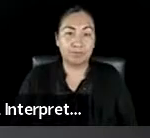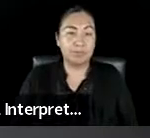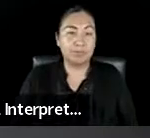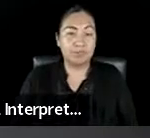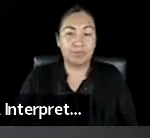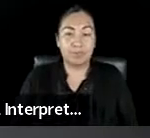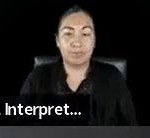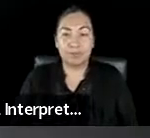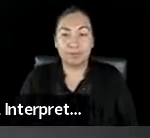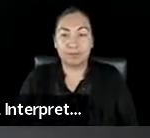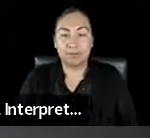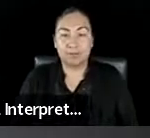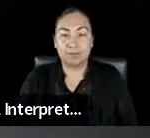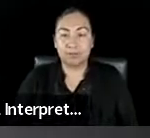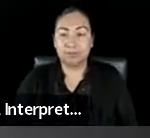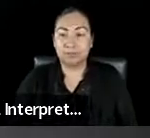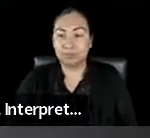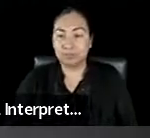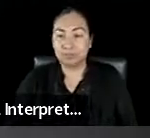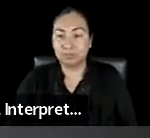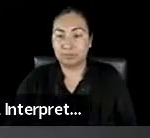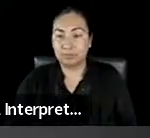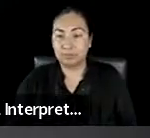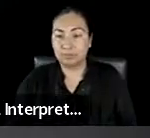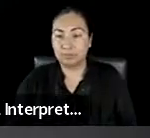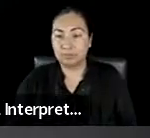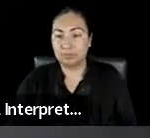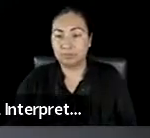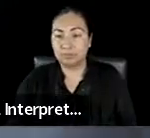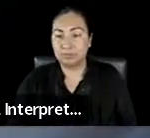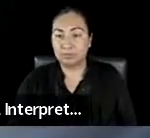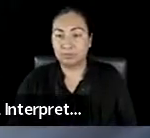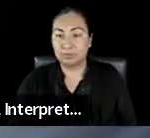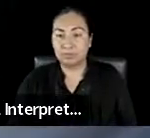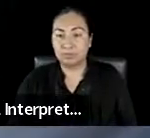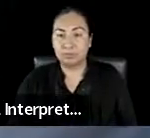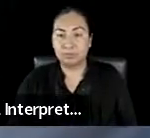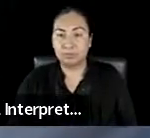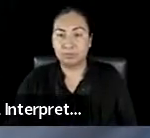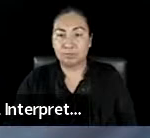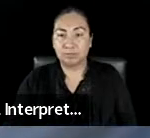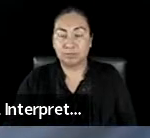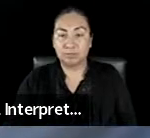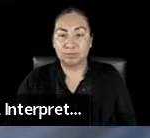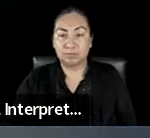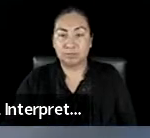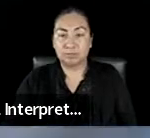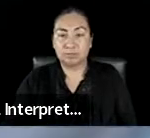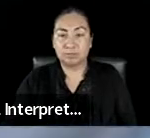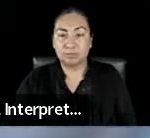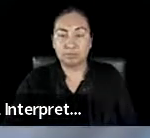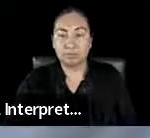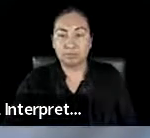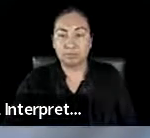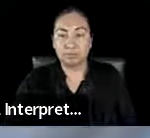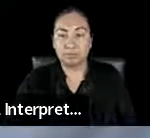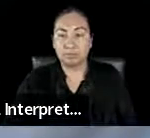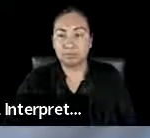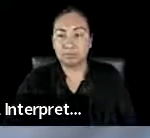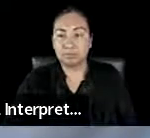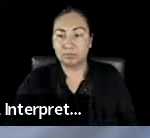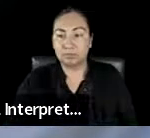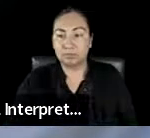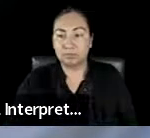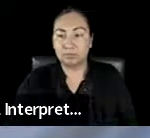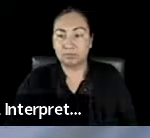Life you get second chances, and this is going to be one of those times. So we're going to go back, take a second chance, and roll it and pretend like